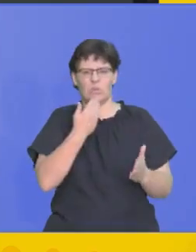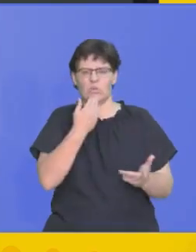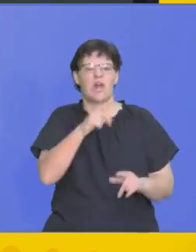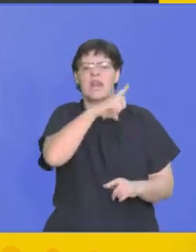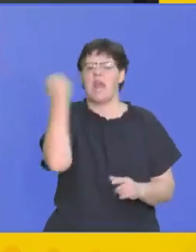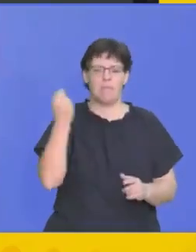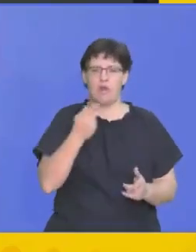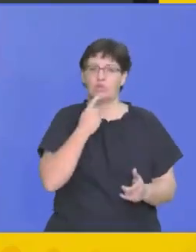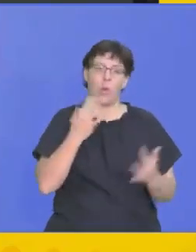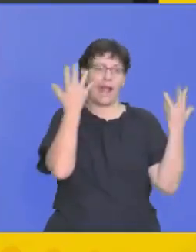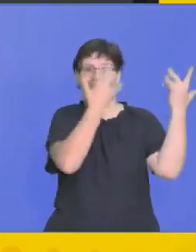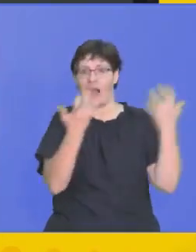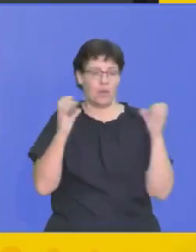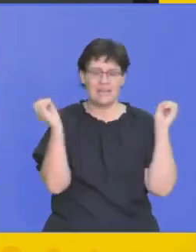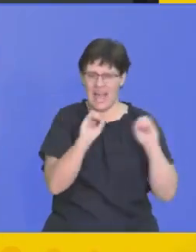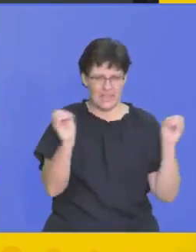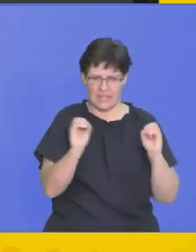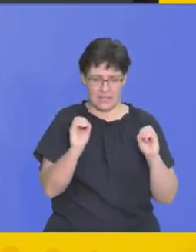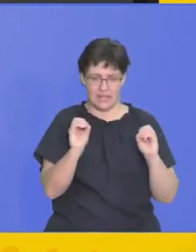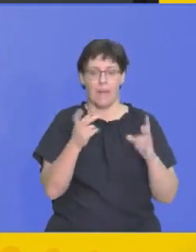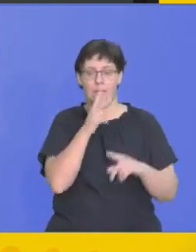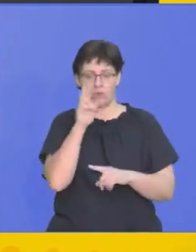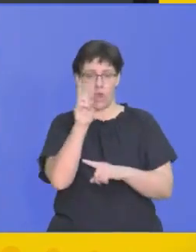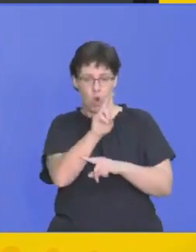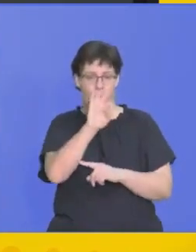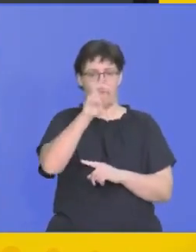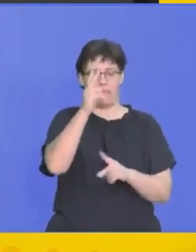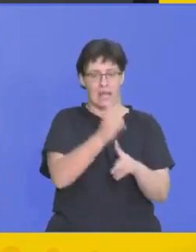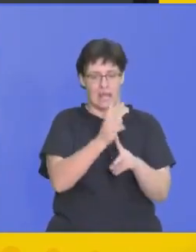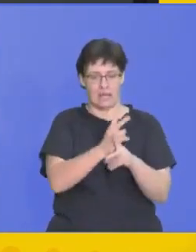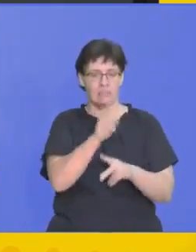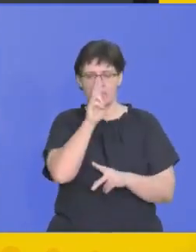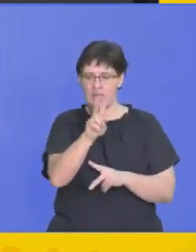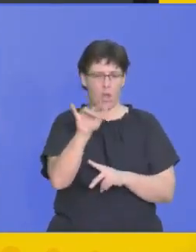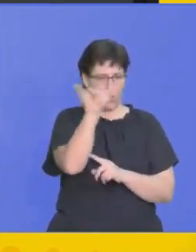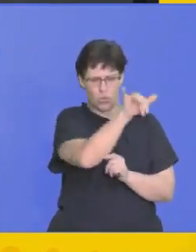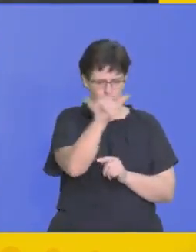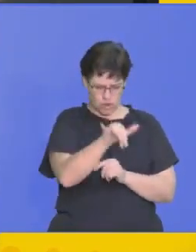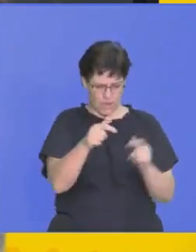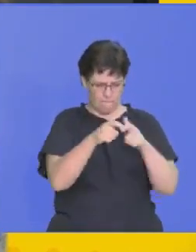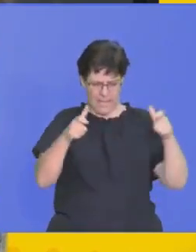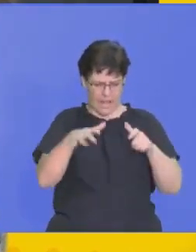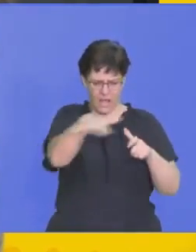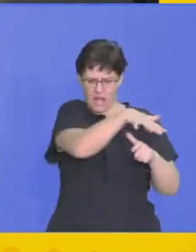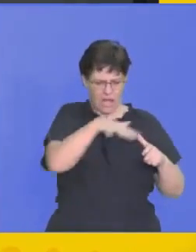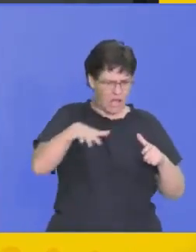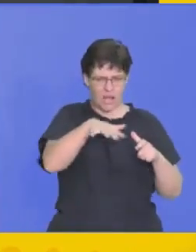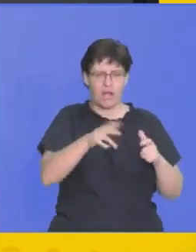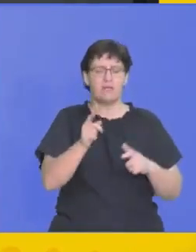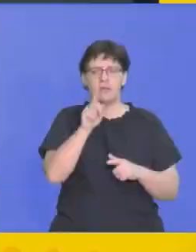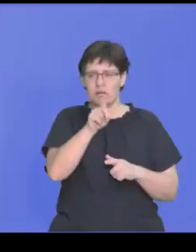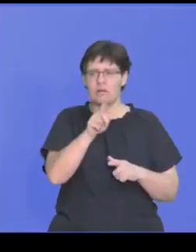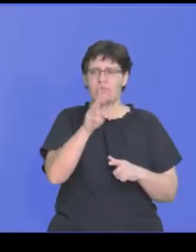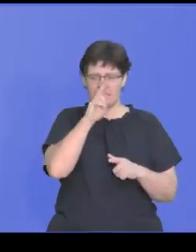Now, they just want a name. They haven't asked you to calculate anything, so we're going to go look at our map again and see which one has the biggest